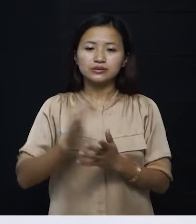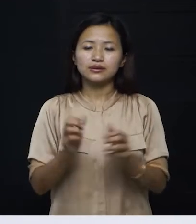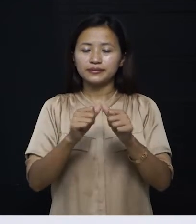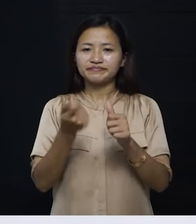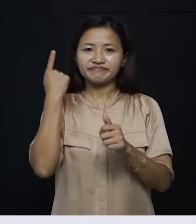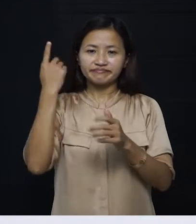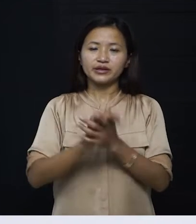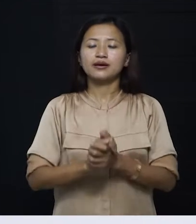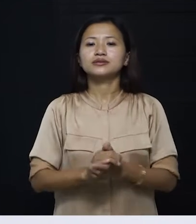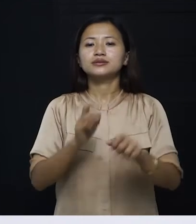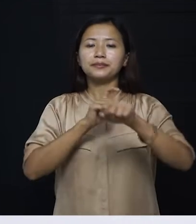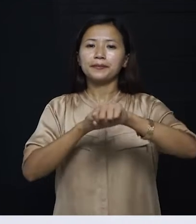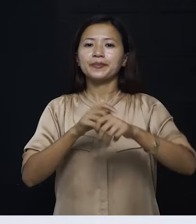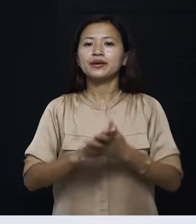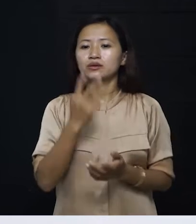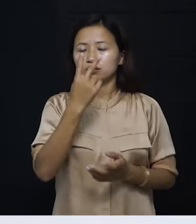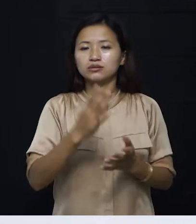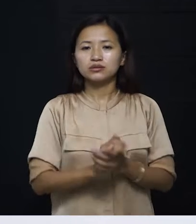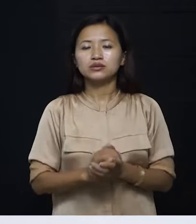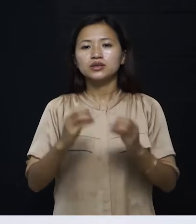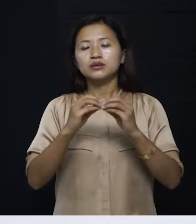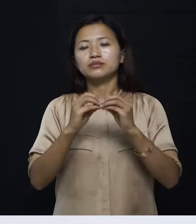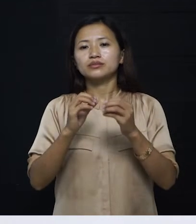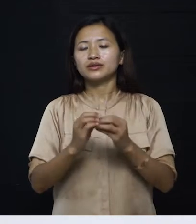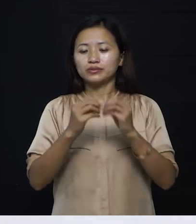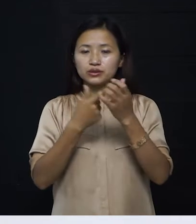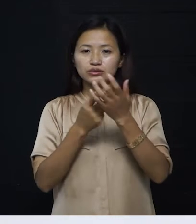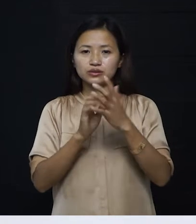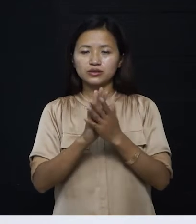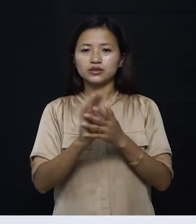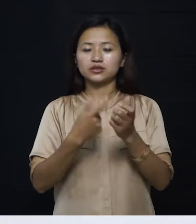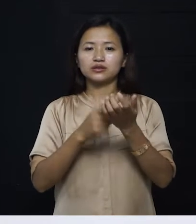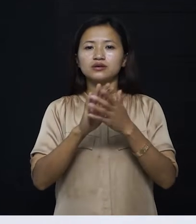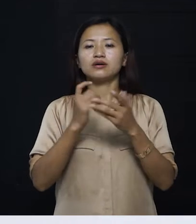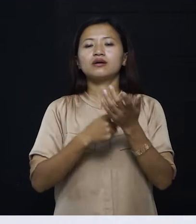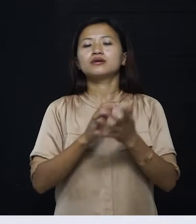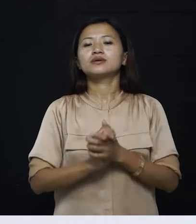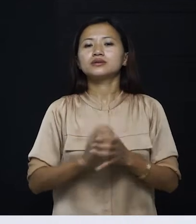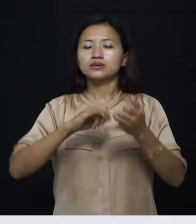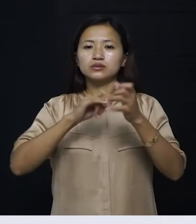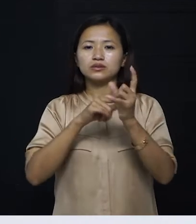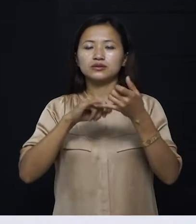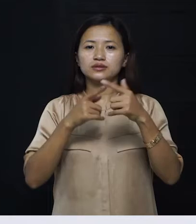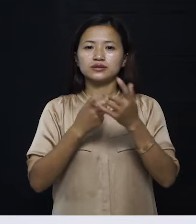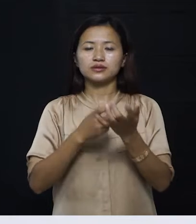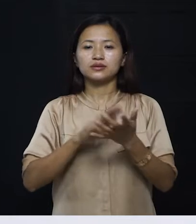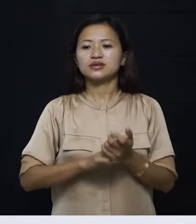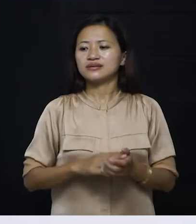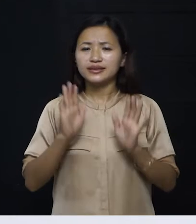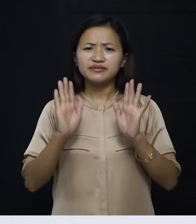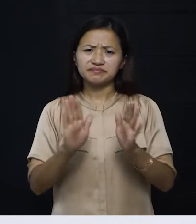period. But then when you look at this barter system, okay, this barter system also, it has some